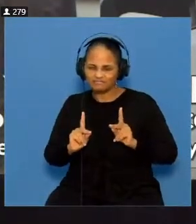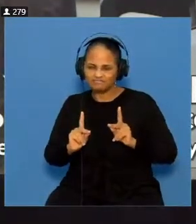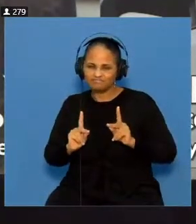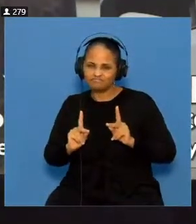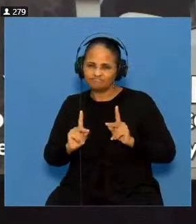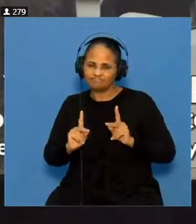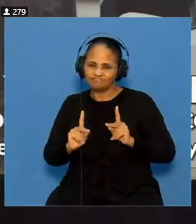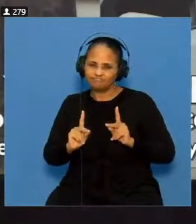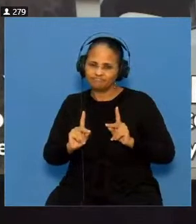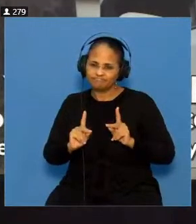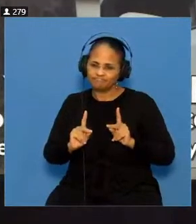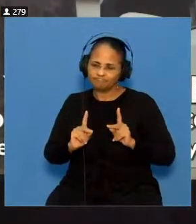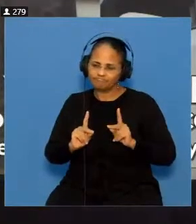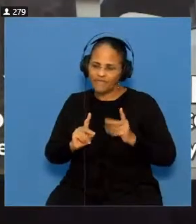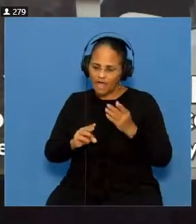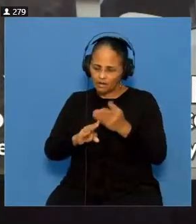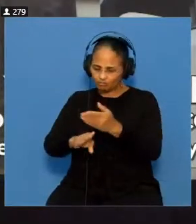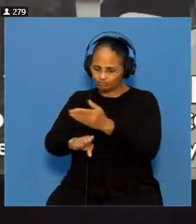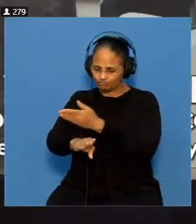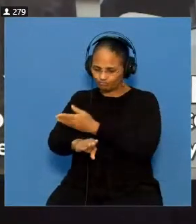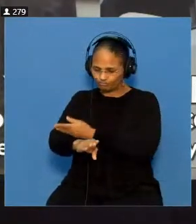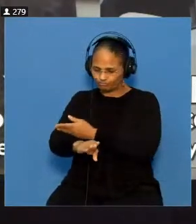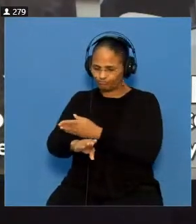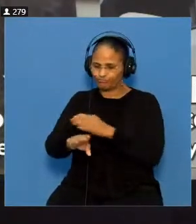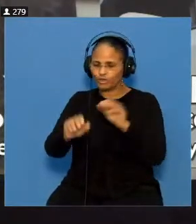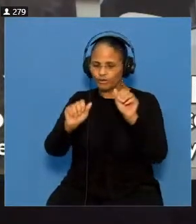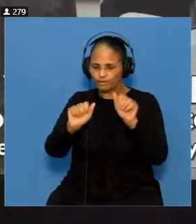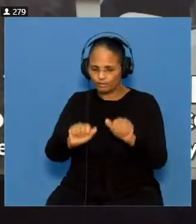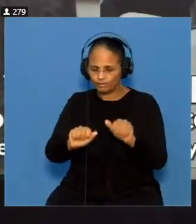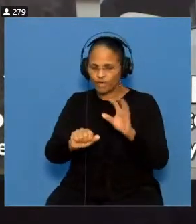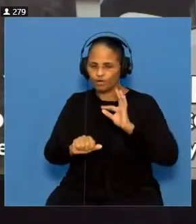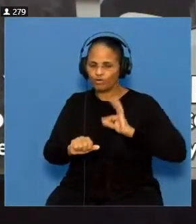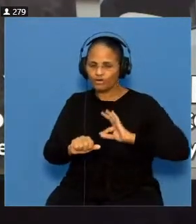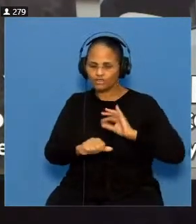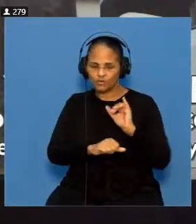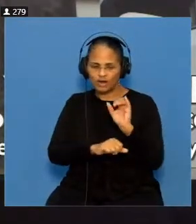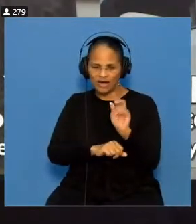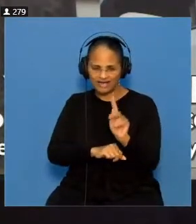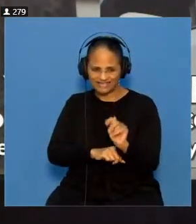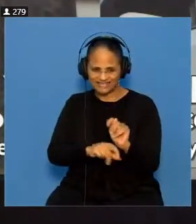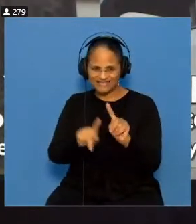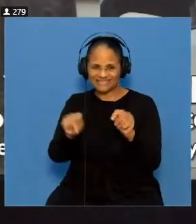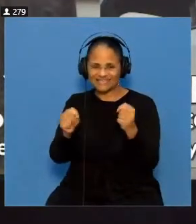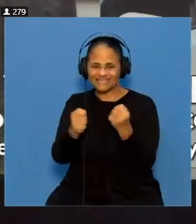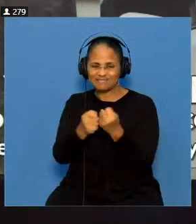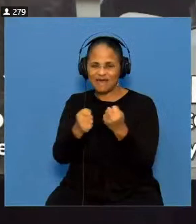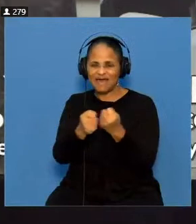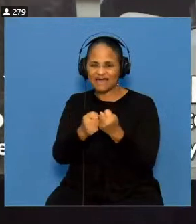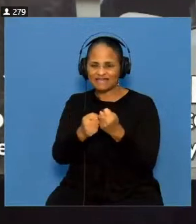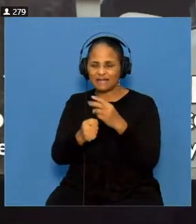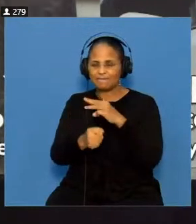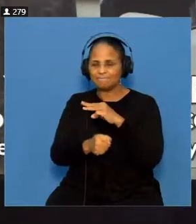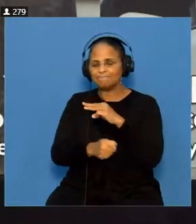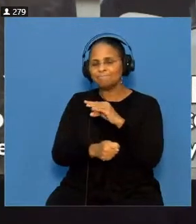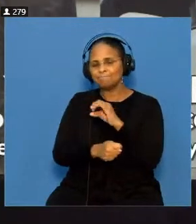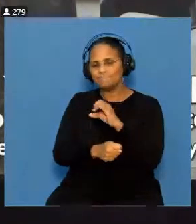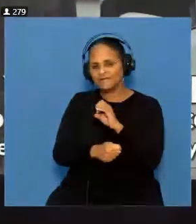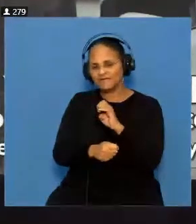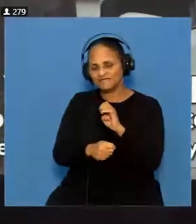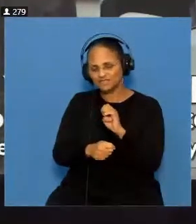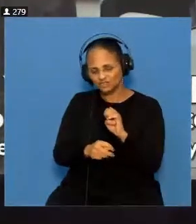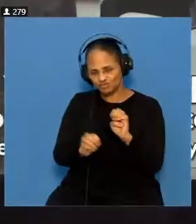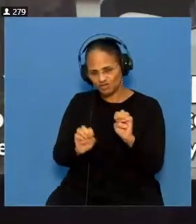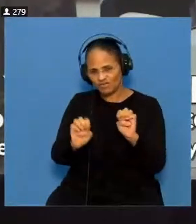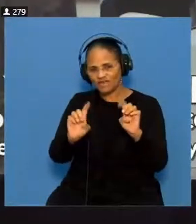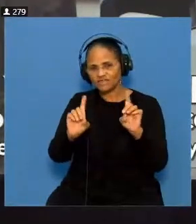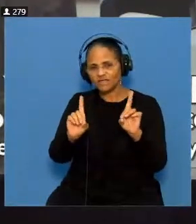of our remote learning environment. And credit to the IT team at the Ministry of Health, the Ministry of Education for the work